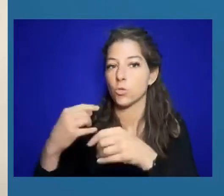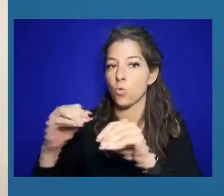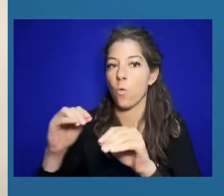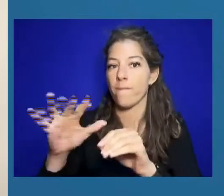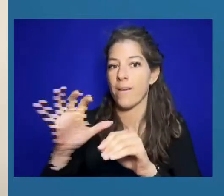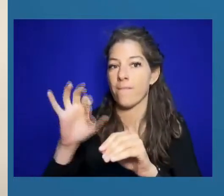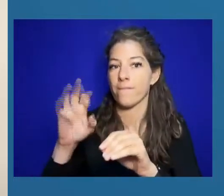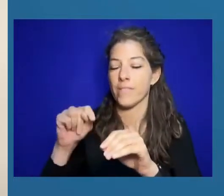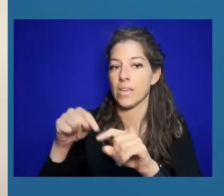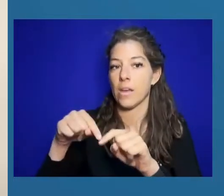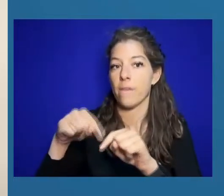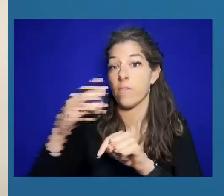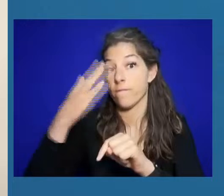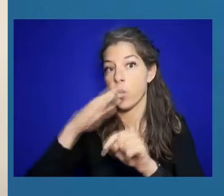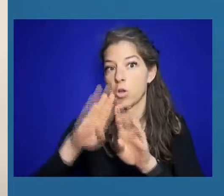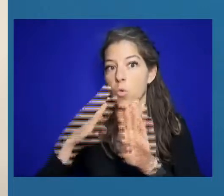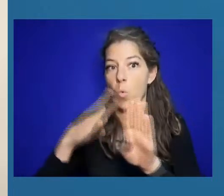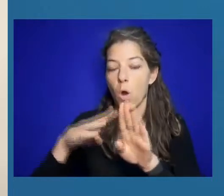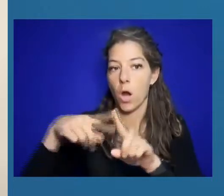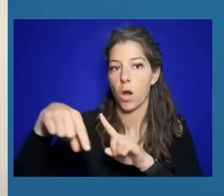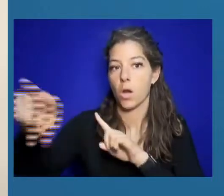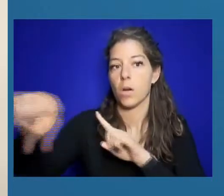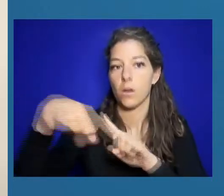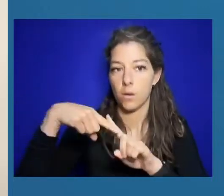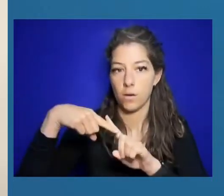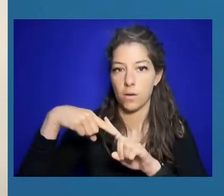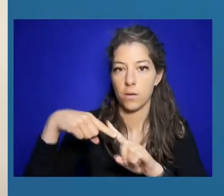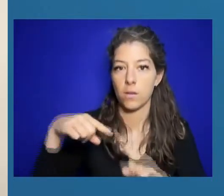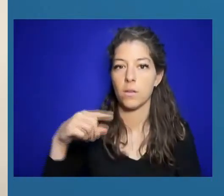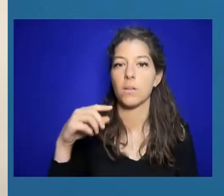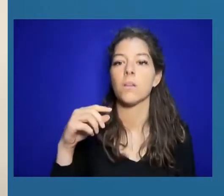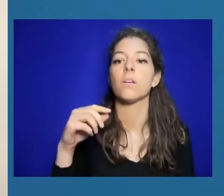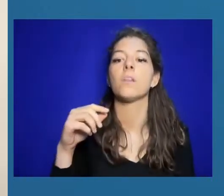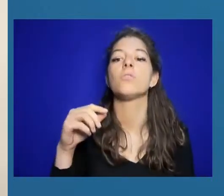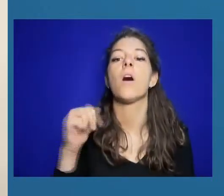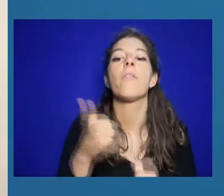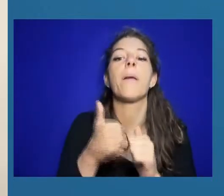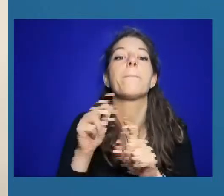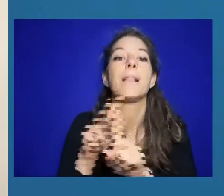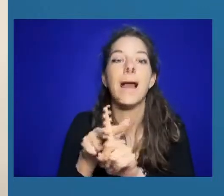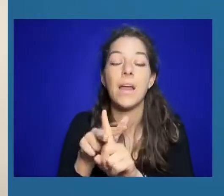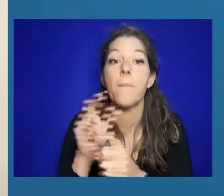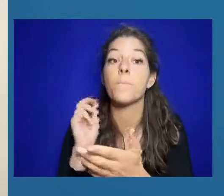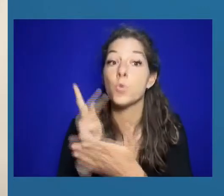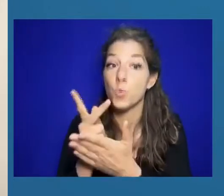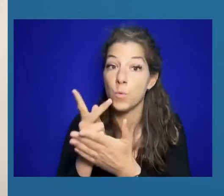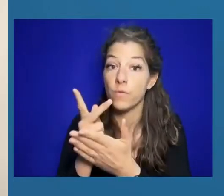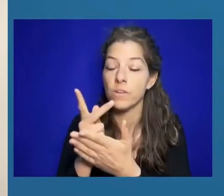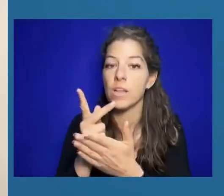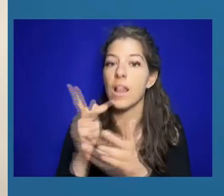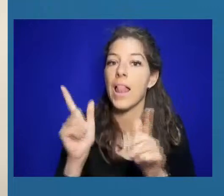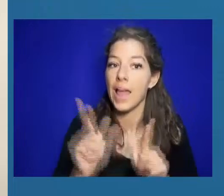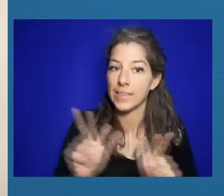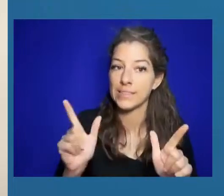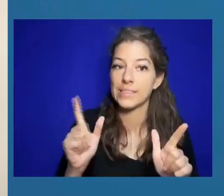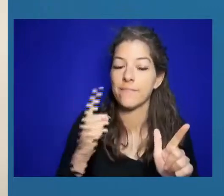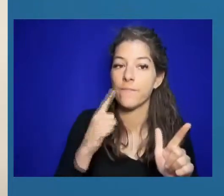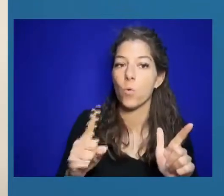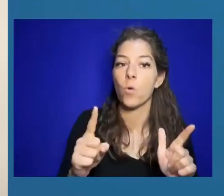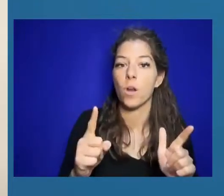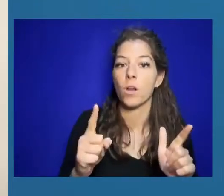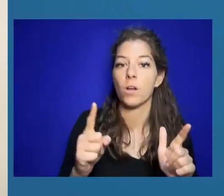feet of the front door. So the way they applied it was they approved licenses for